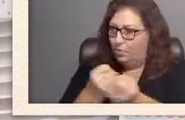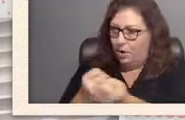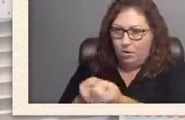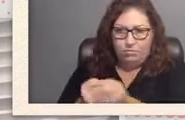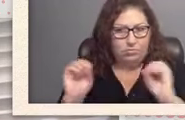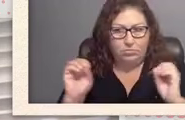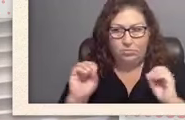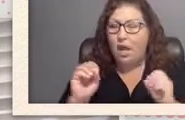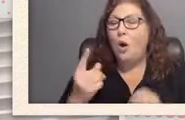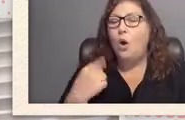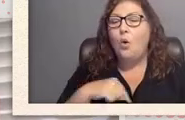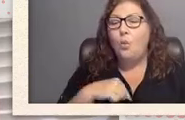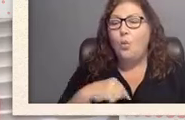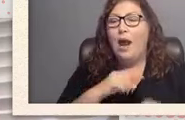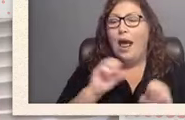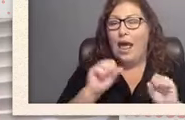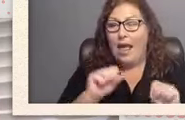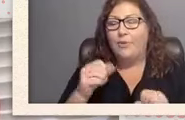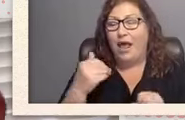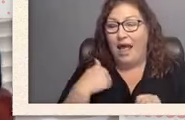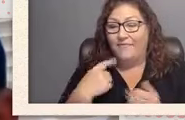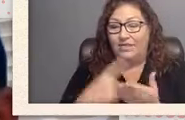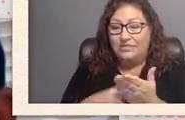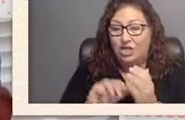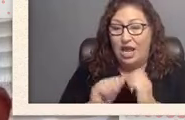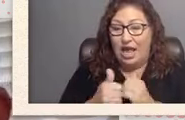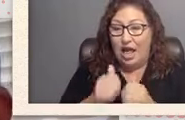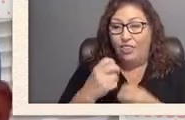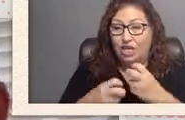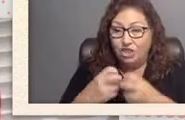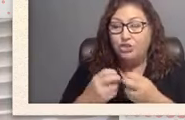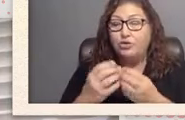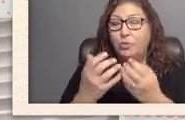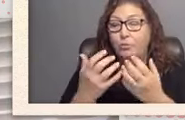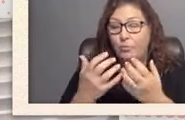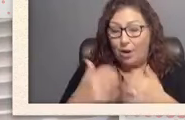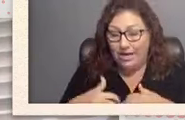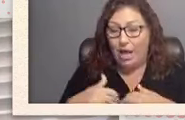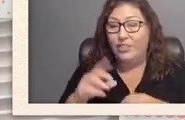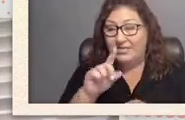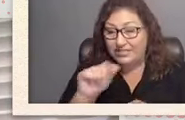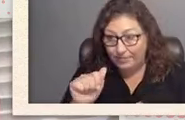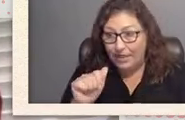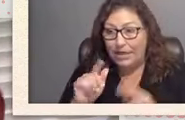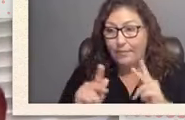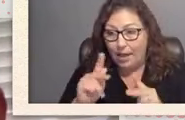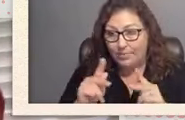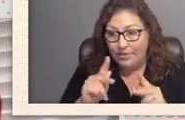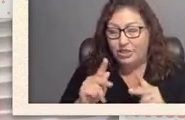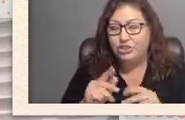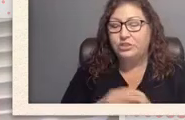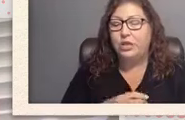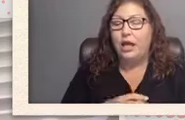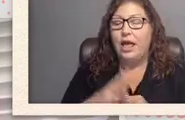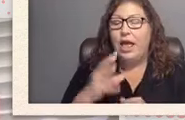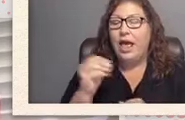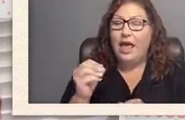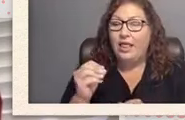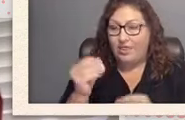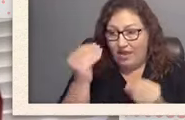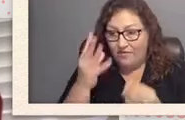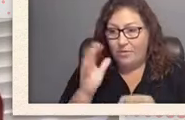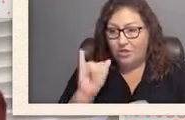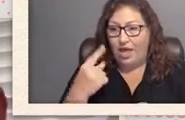to have these discussions about how these issues break down the disability populations on a nonpartisan level, and the information we're trying to plug